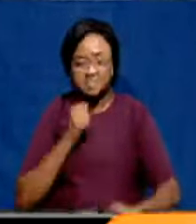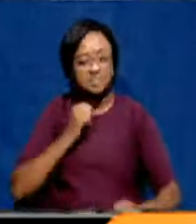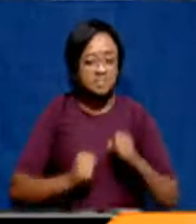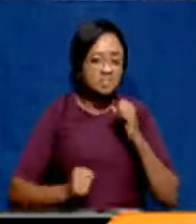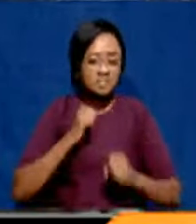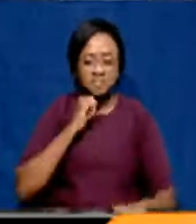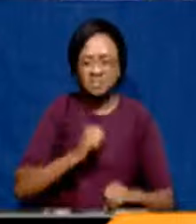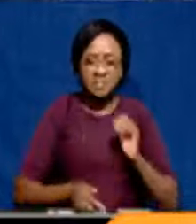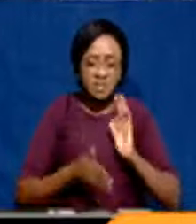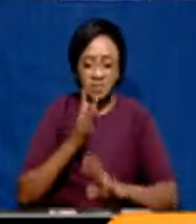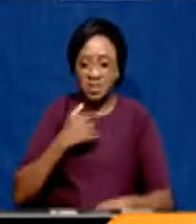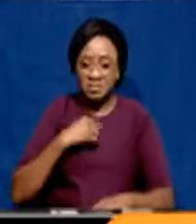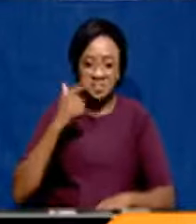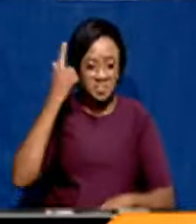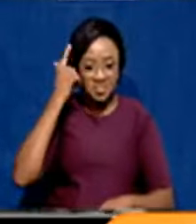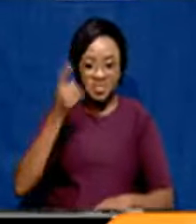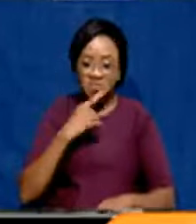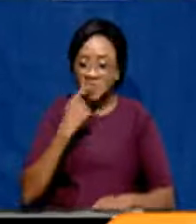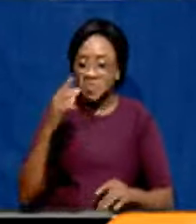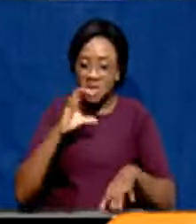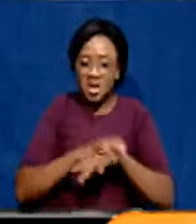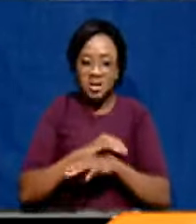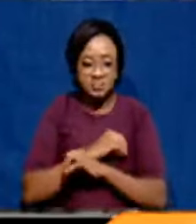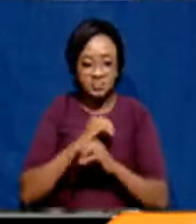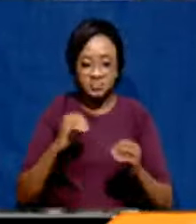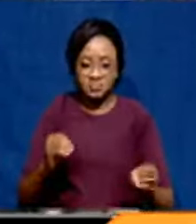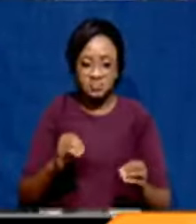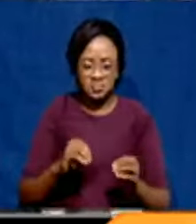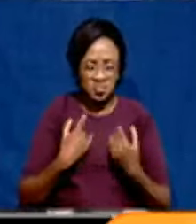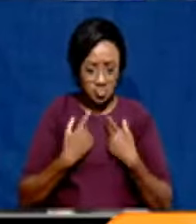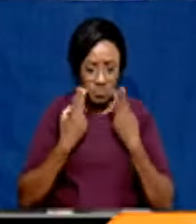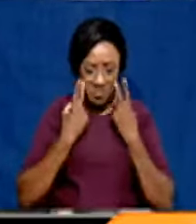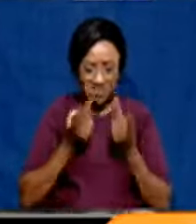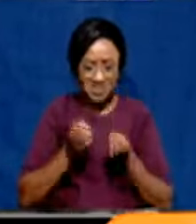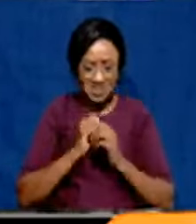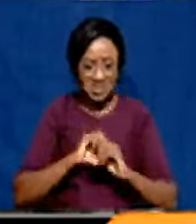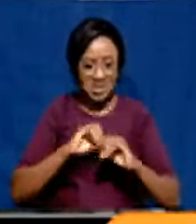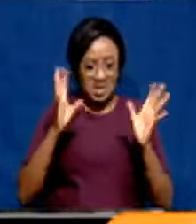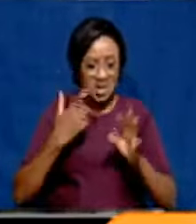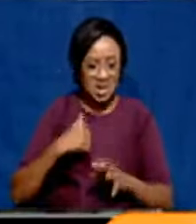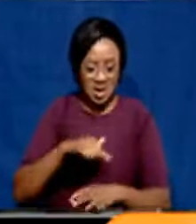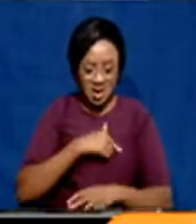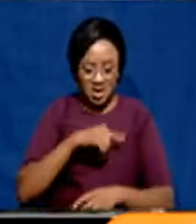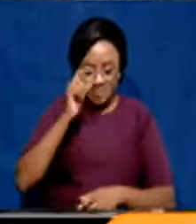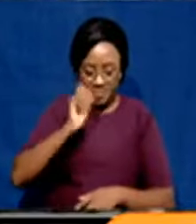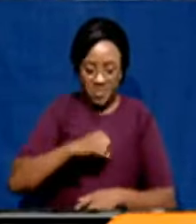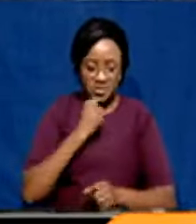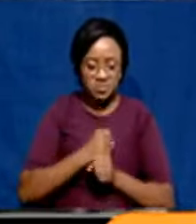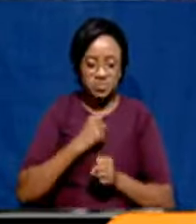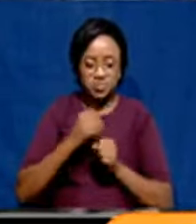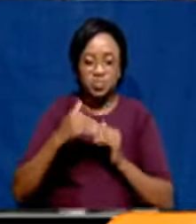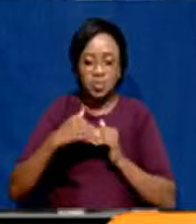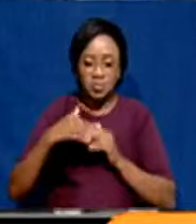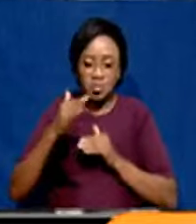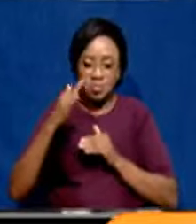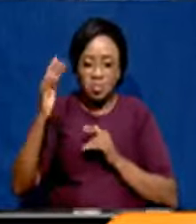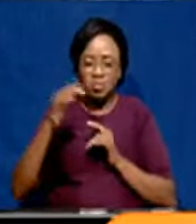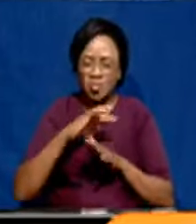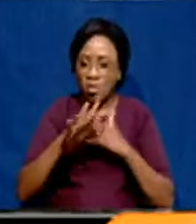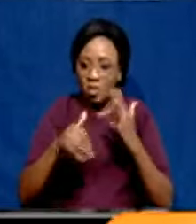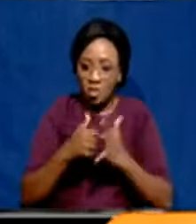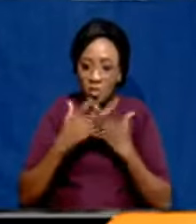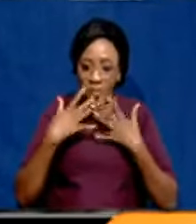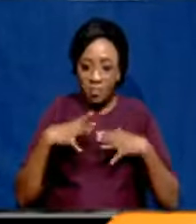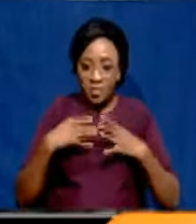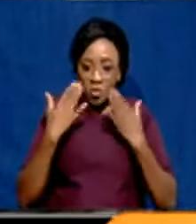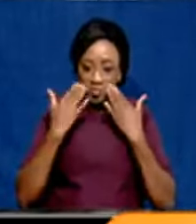he doesn't think that anybody was going to catch him. So it tells you that we need to do quite much more. All these marathoners that you